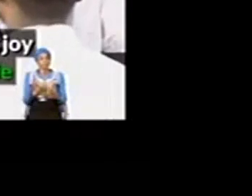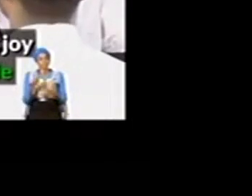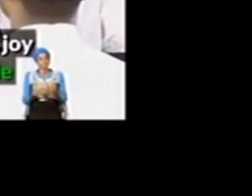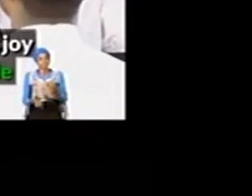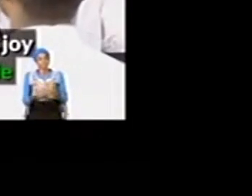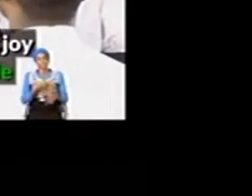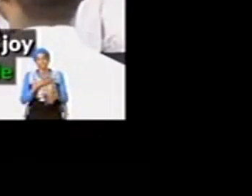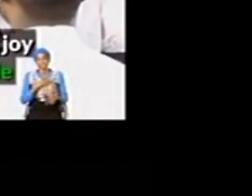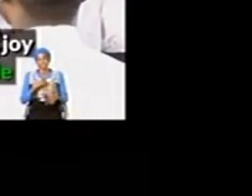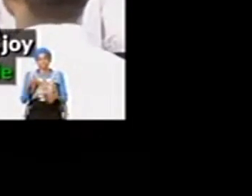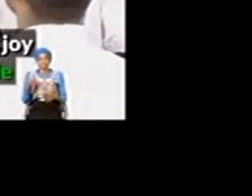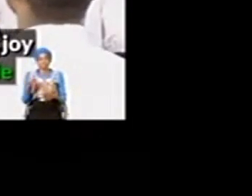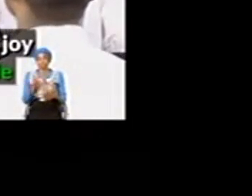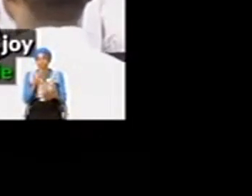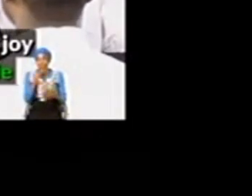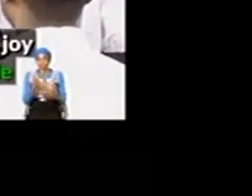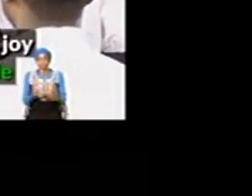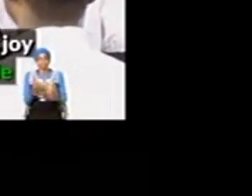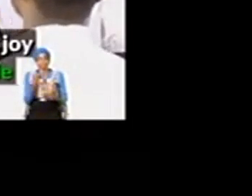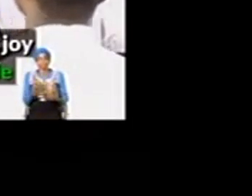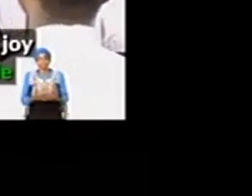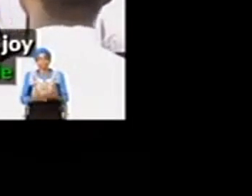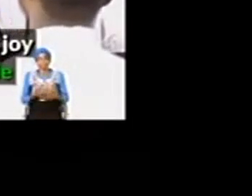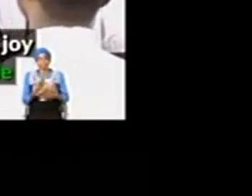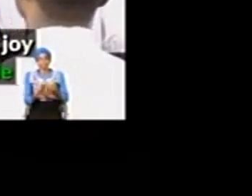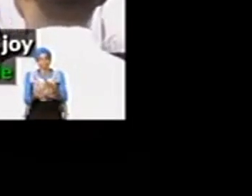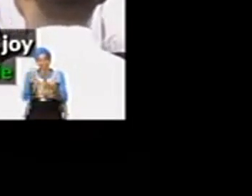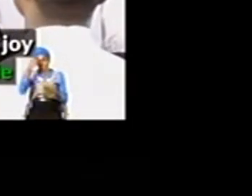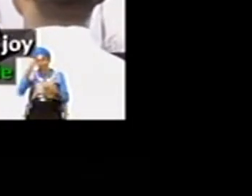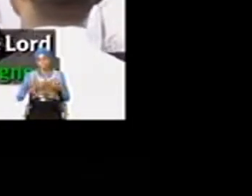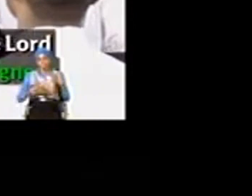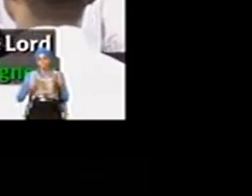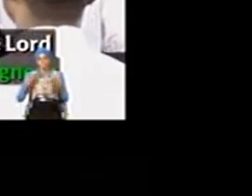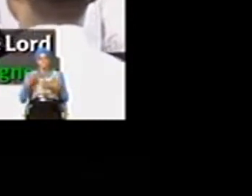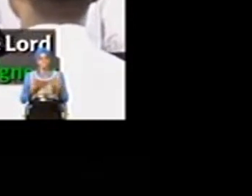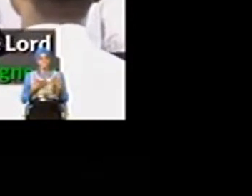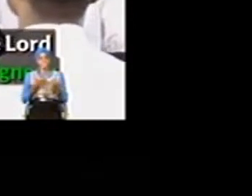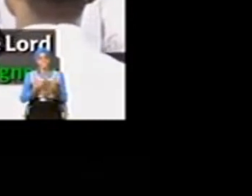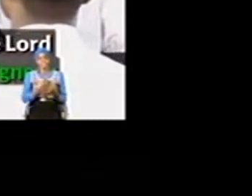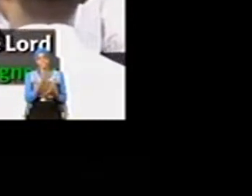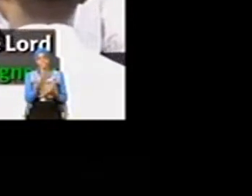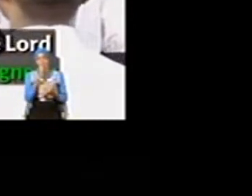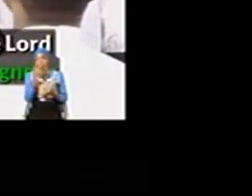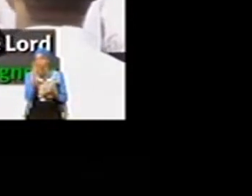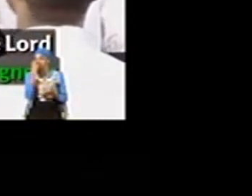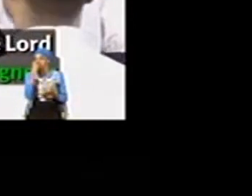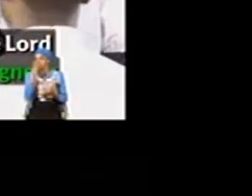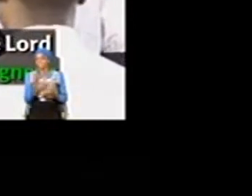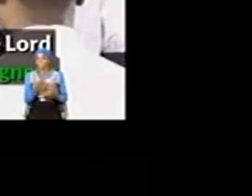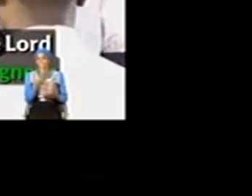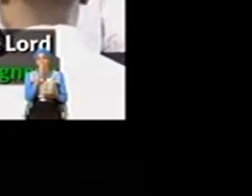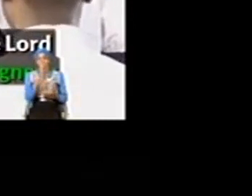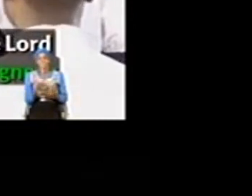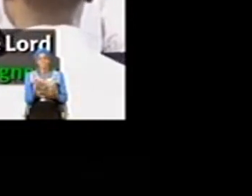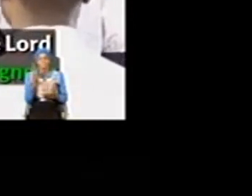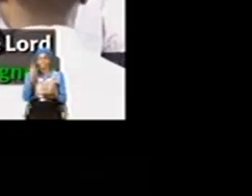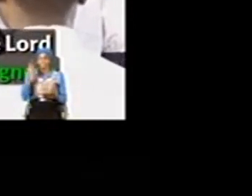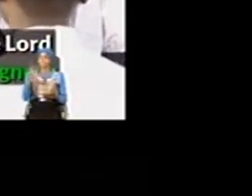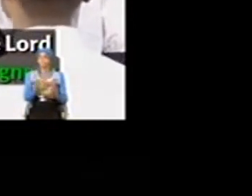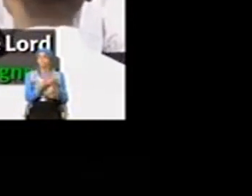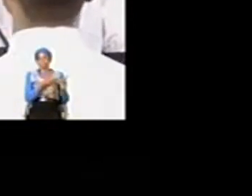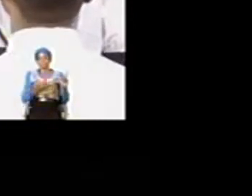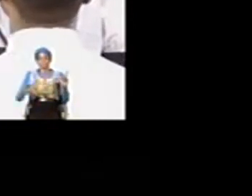healer. The crippled and lame were now leaping for joy, and those who were blind are beholding